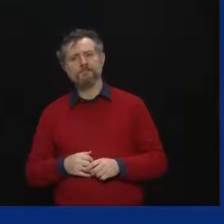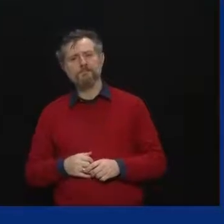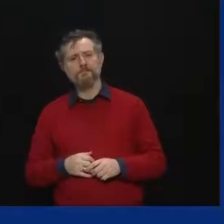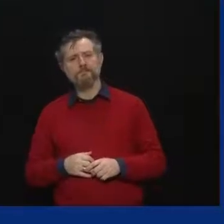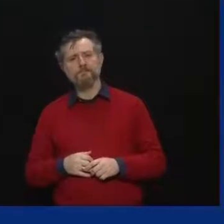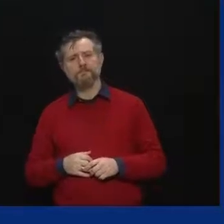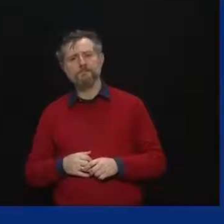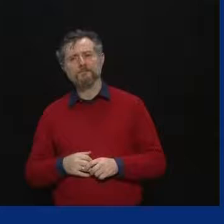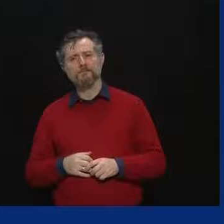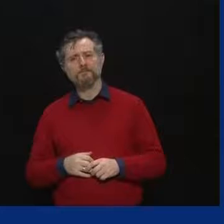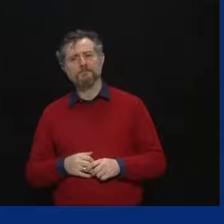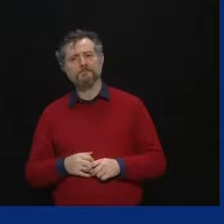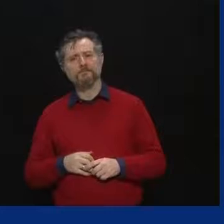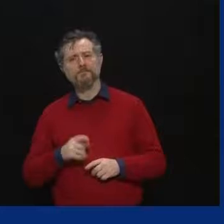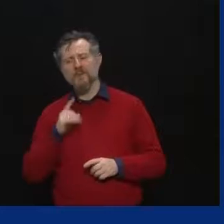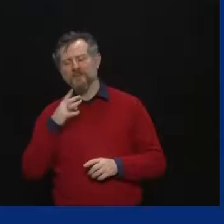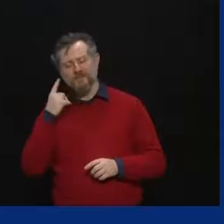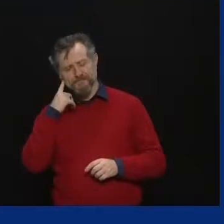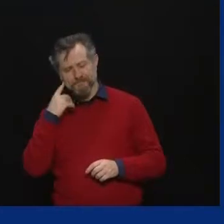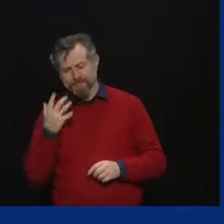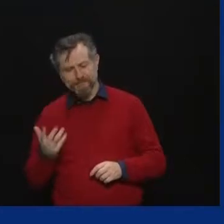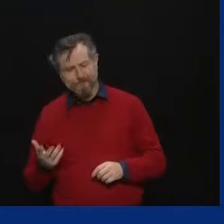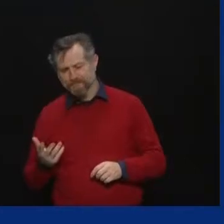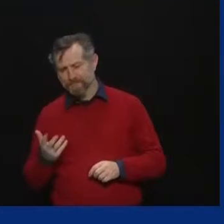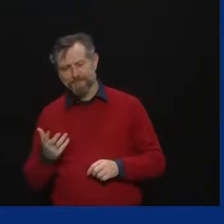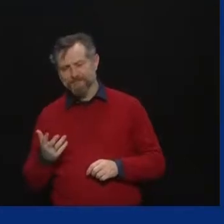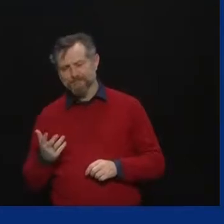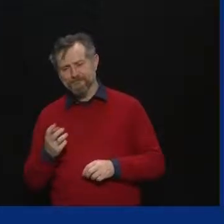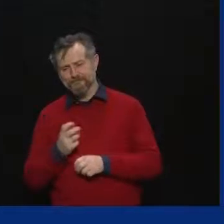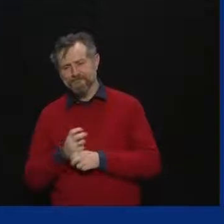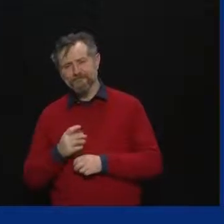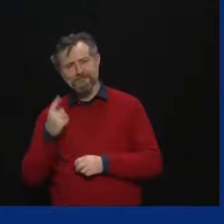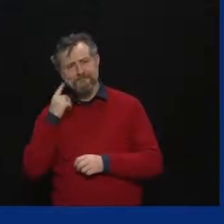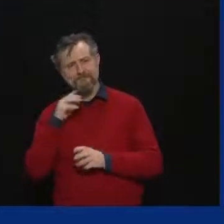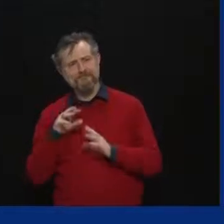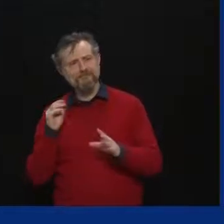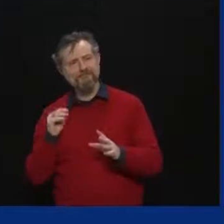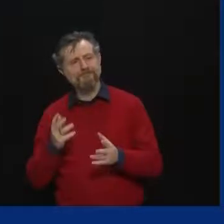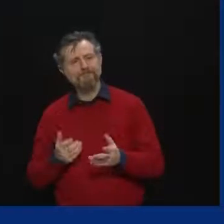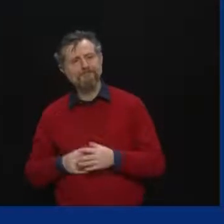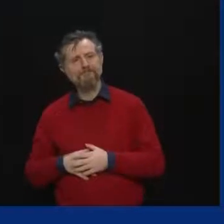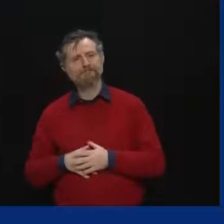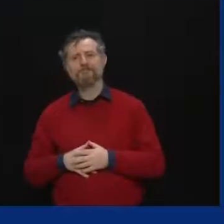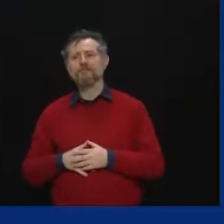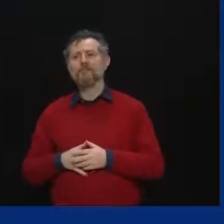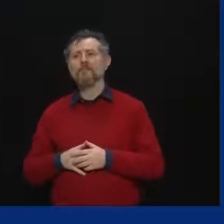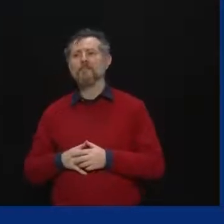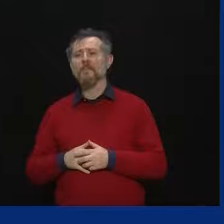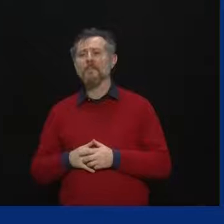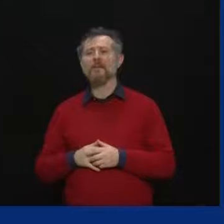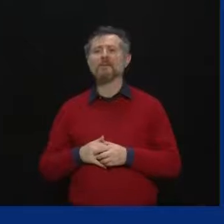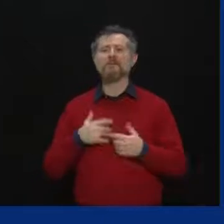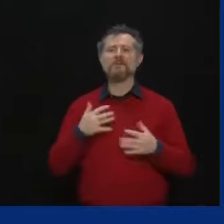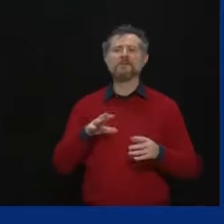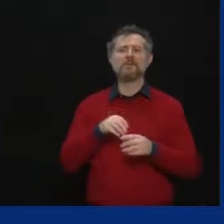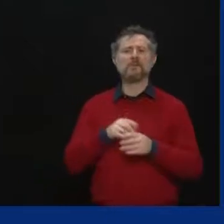Governor, this afternoon we're going right to Zoom. No, we actually did the in-person first, but who's counting?